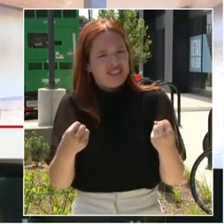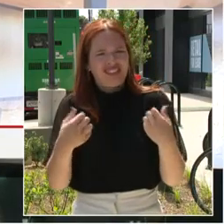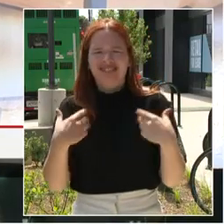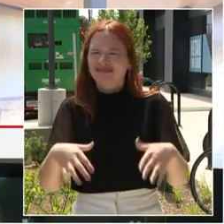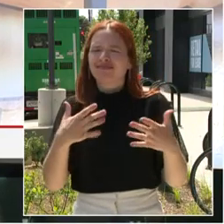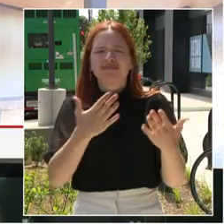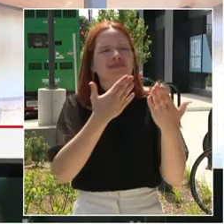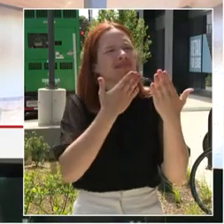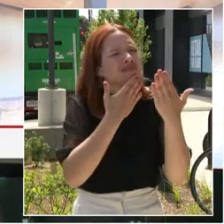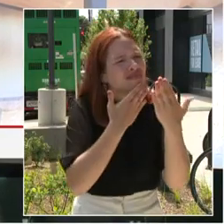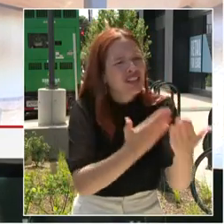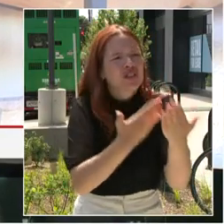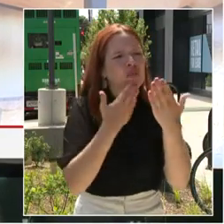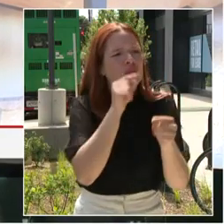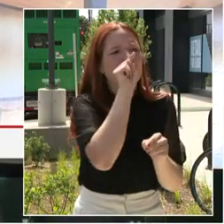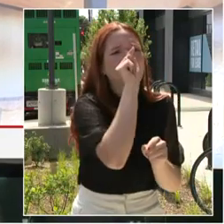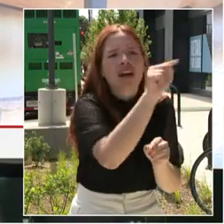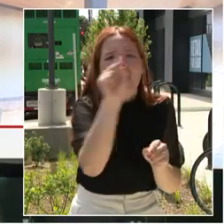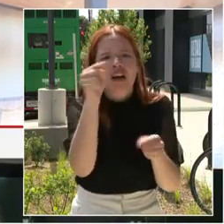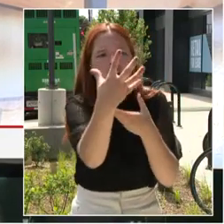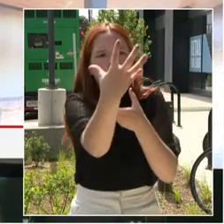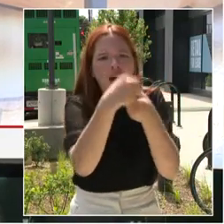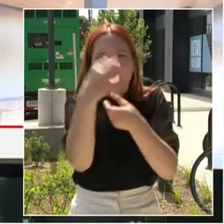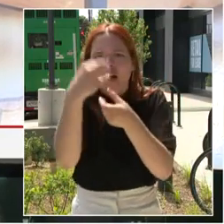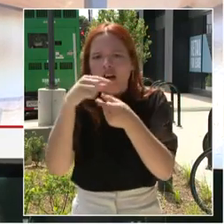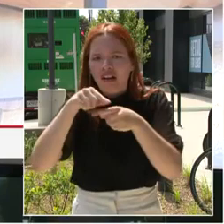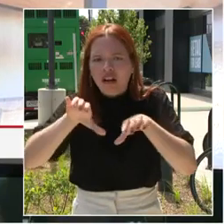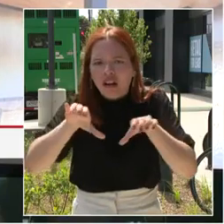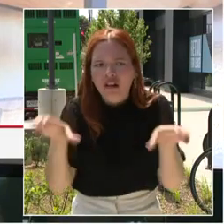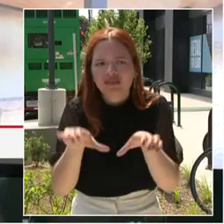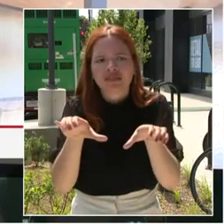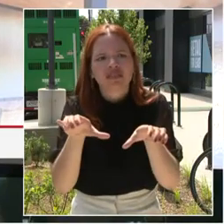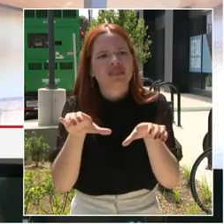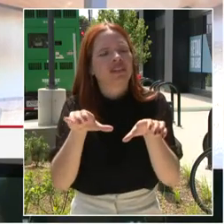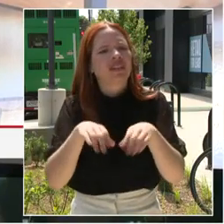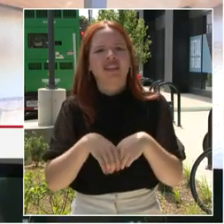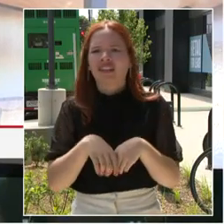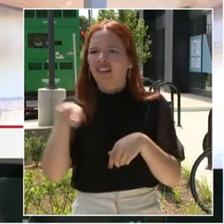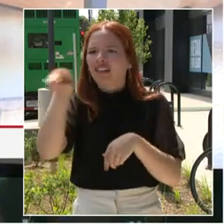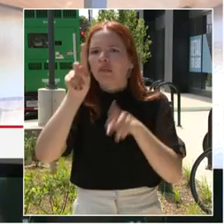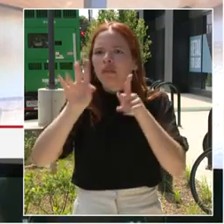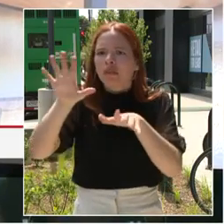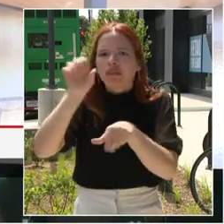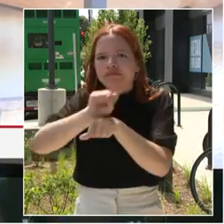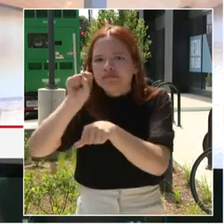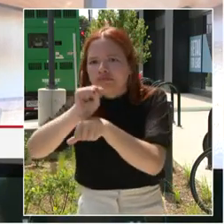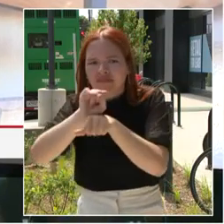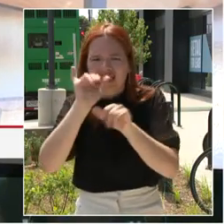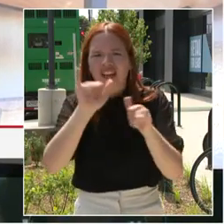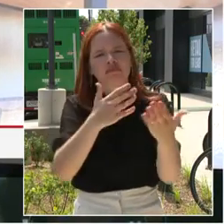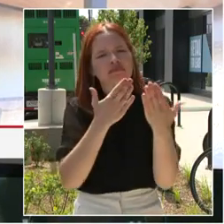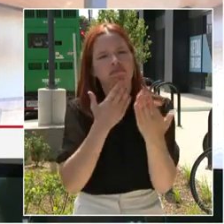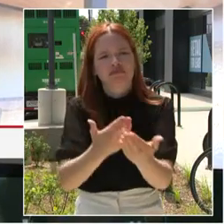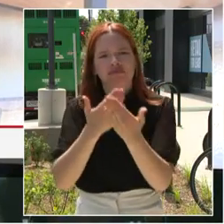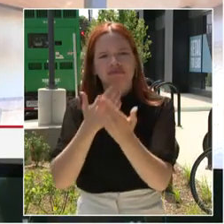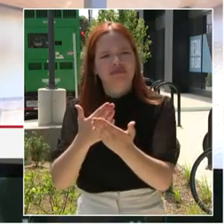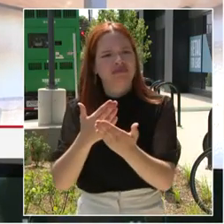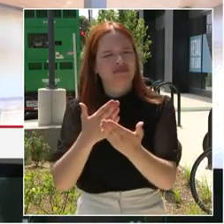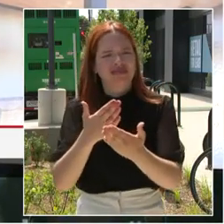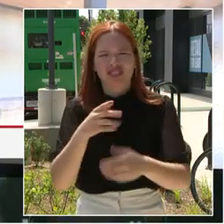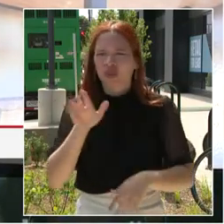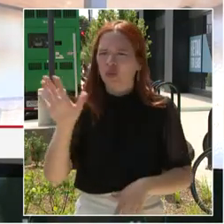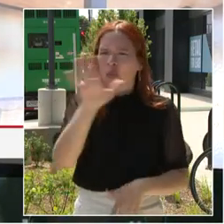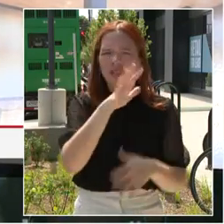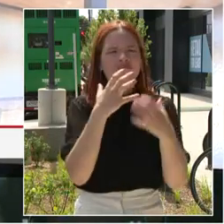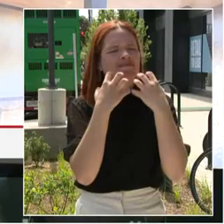ground, coming out of the ground, what it's meant for our community, what it's meant for our business community here along the Minnesota Avenue, downtown Ward 7, and what